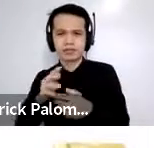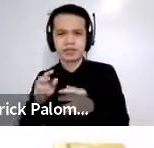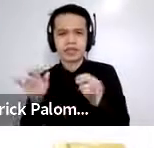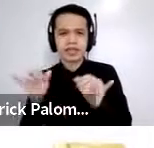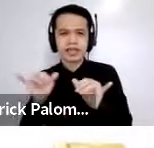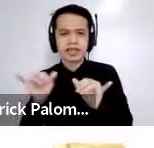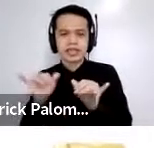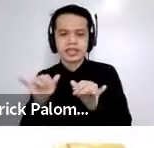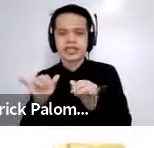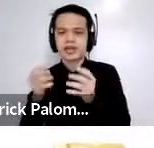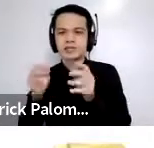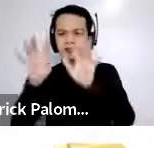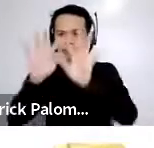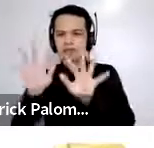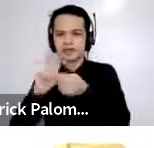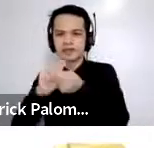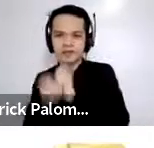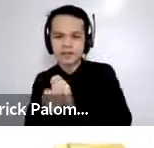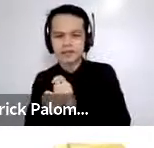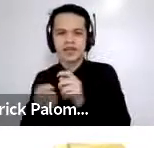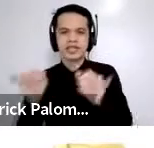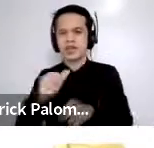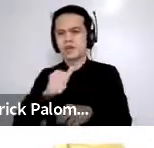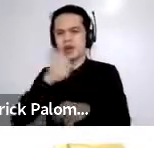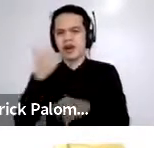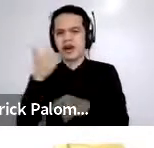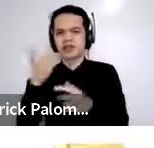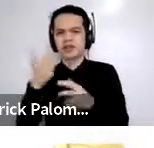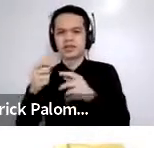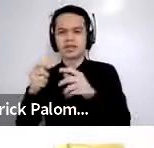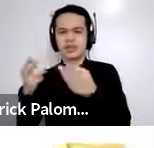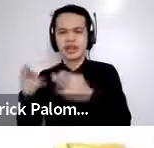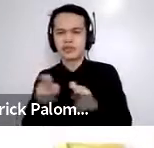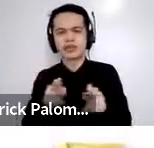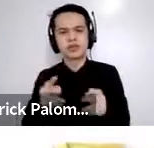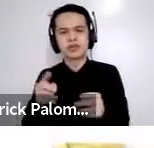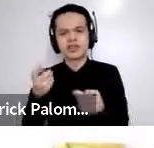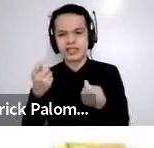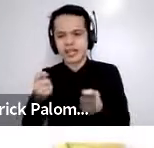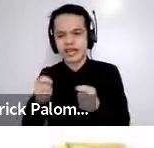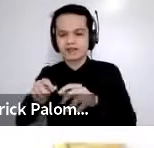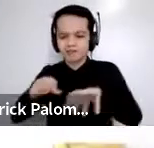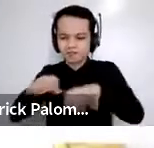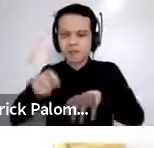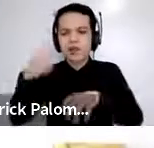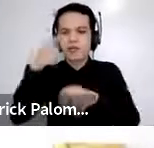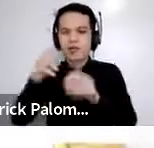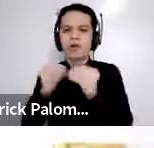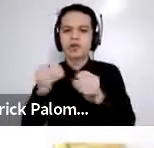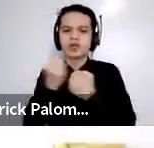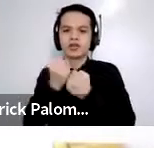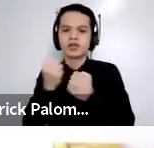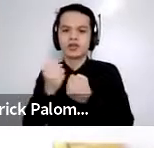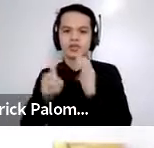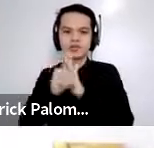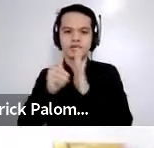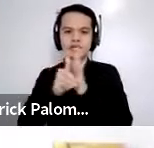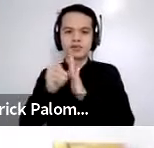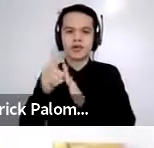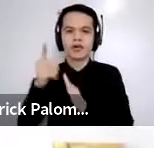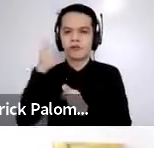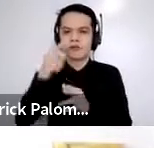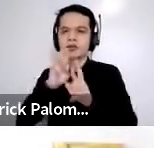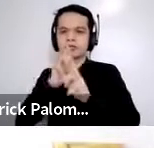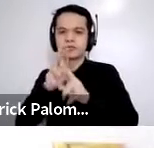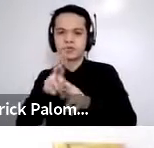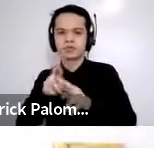inequities, we will continue to ensure that we lay the groundwork for sustainable development in the humanitarian response work. World